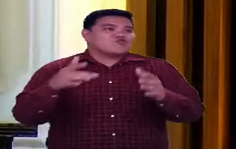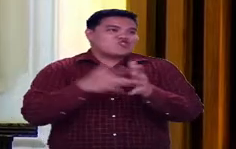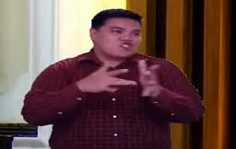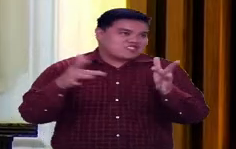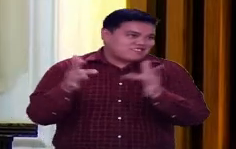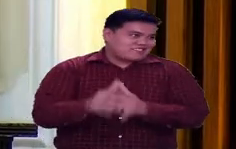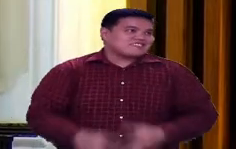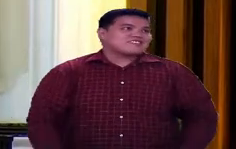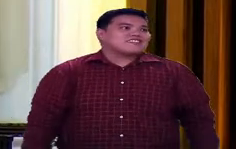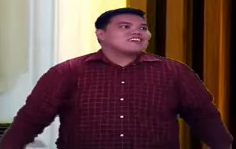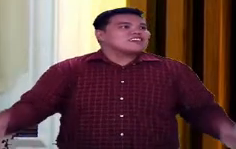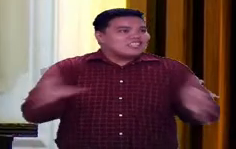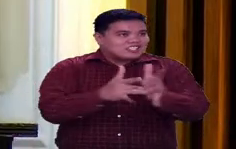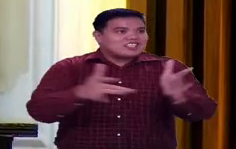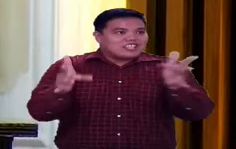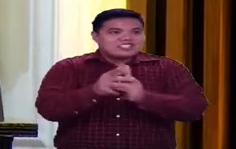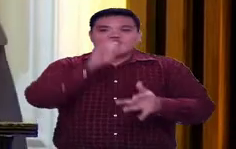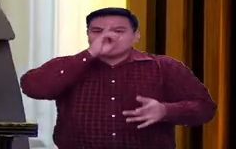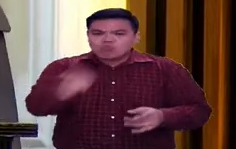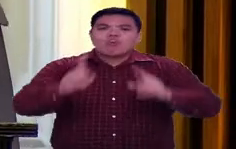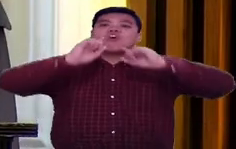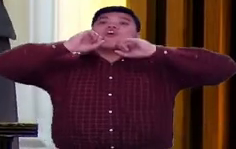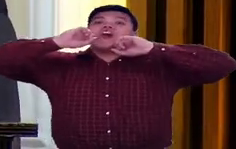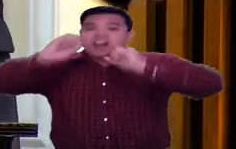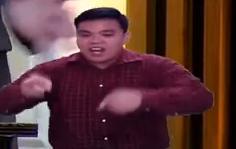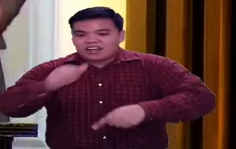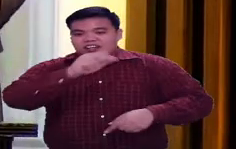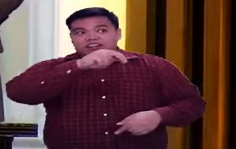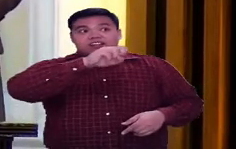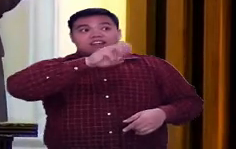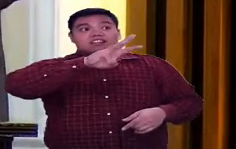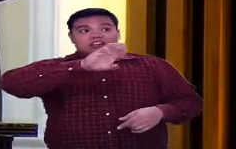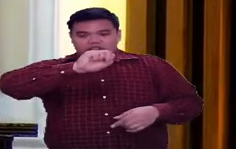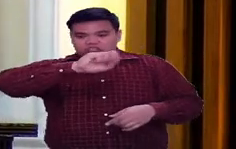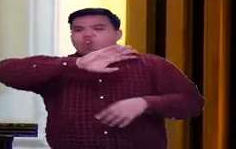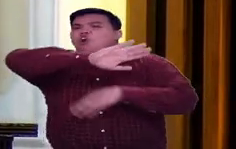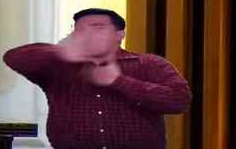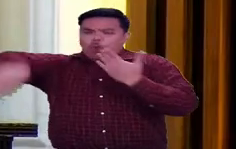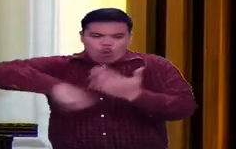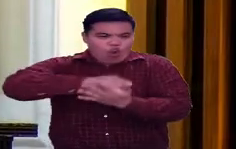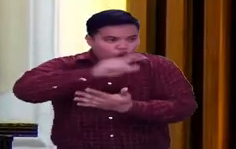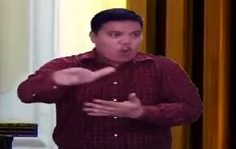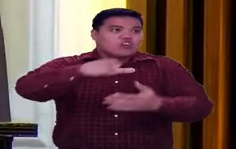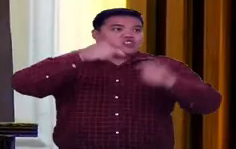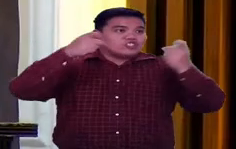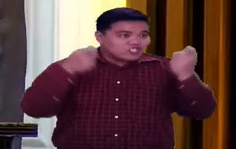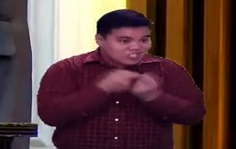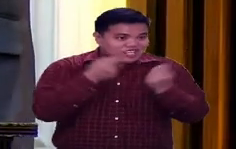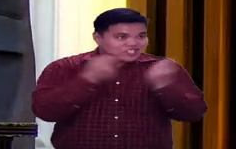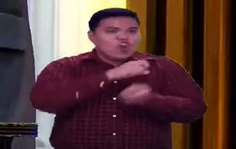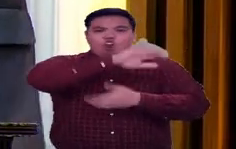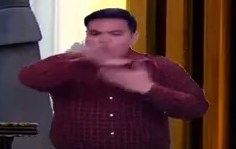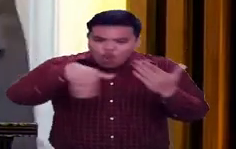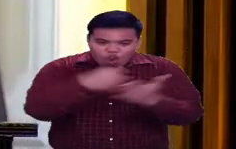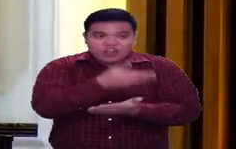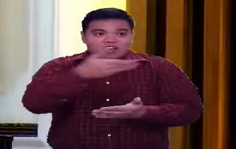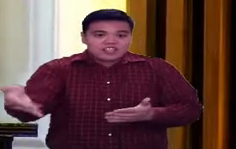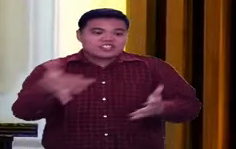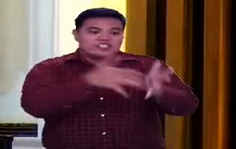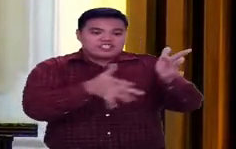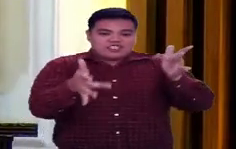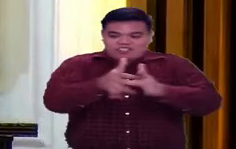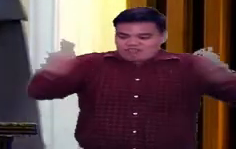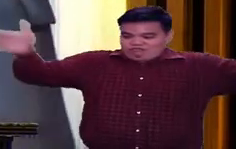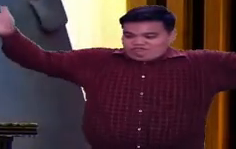Christ. Jesus is the answer to all those things, because when he was put to death on the cross and buried in the